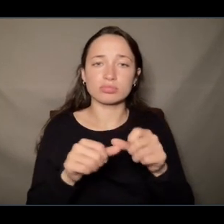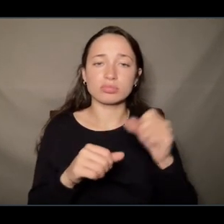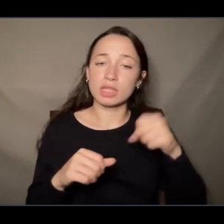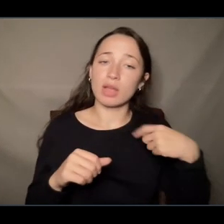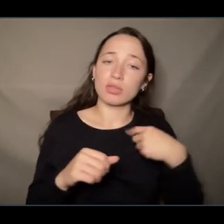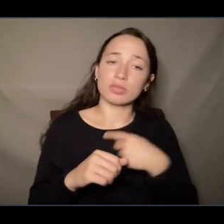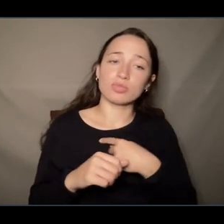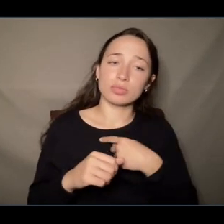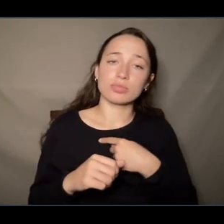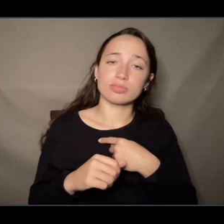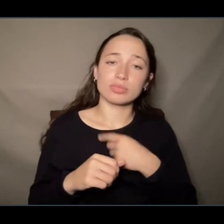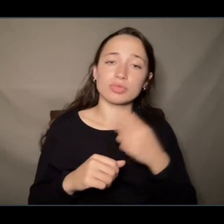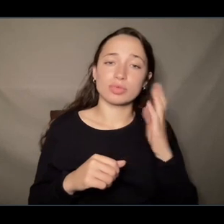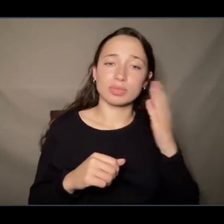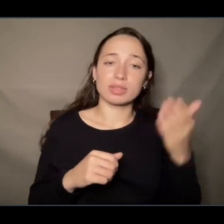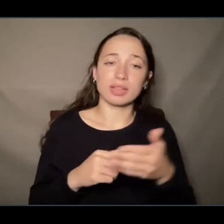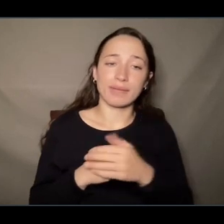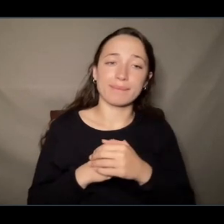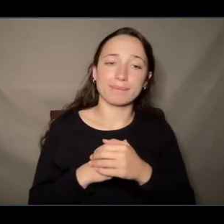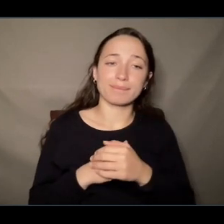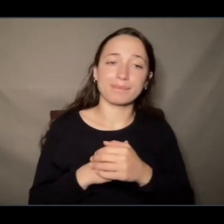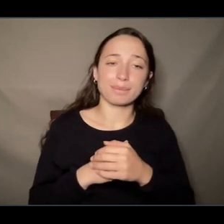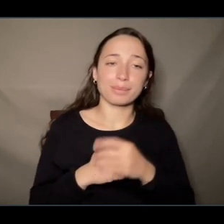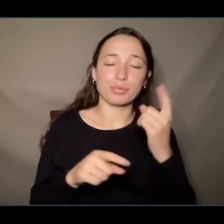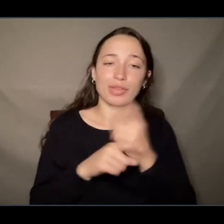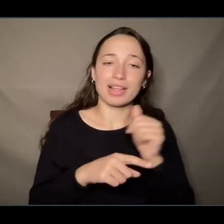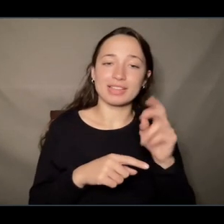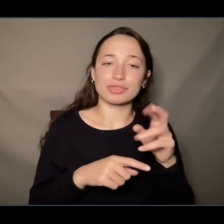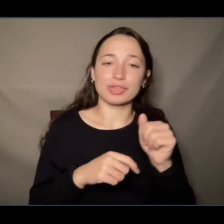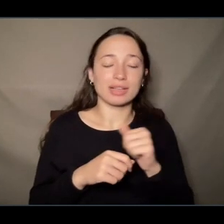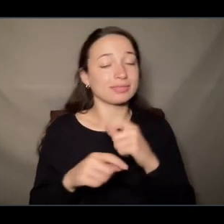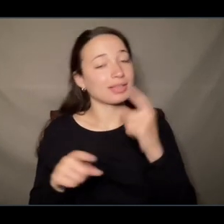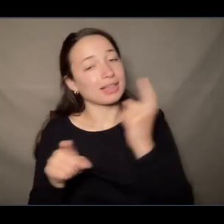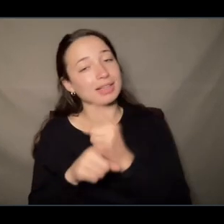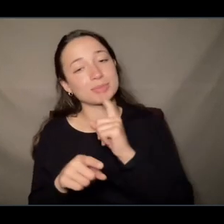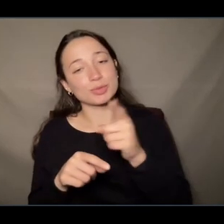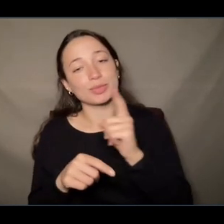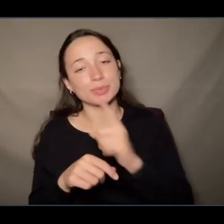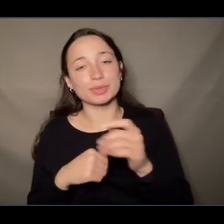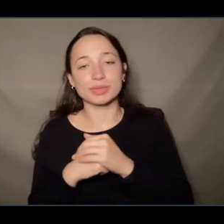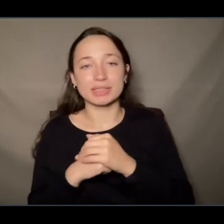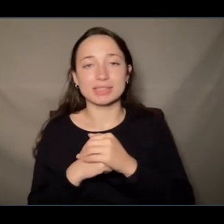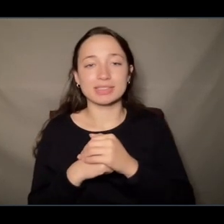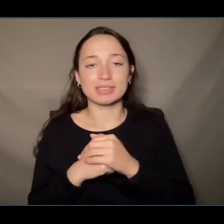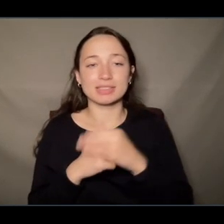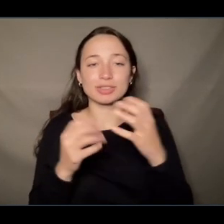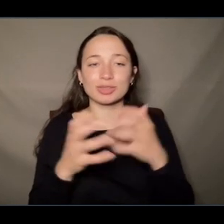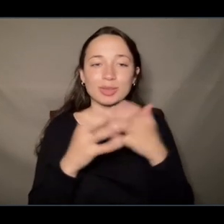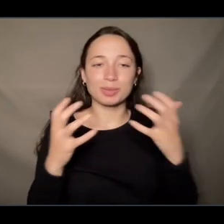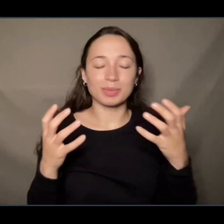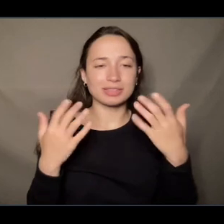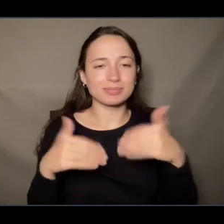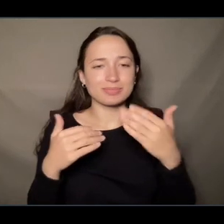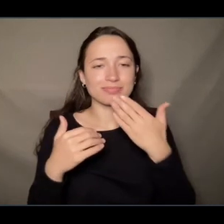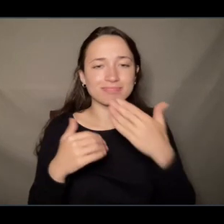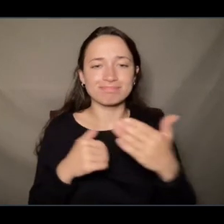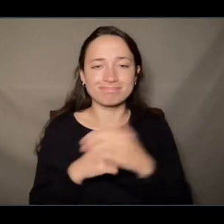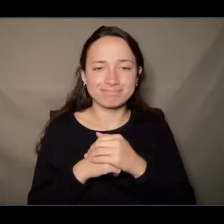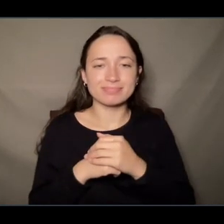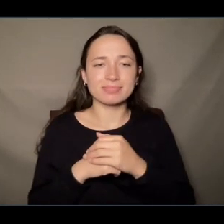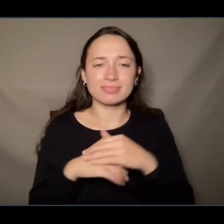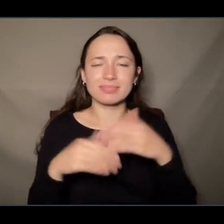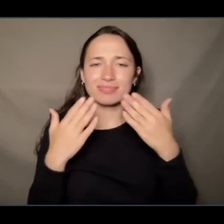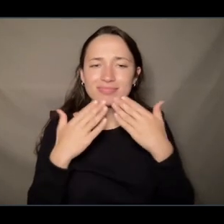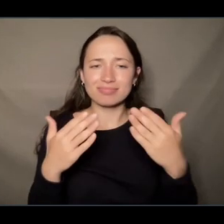there. We will be there, right, Andrea? Absolutely. Thank you so much. That's incredible